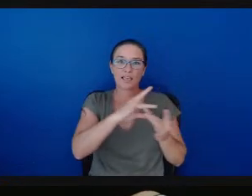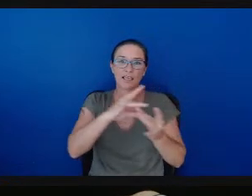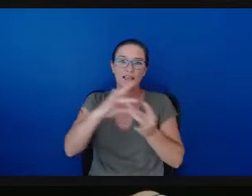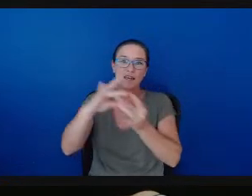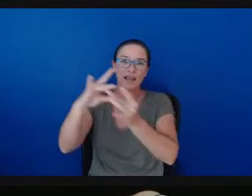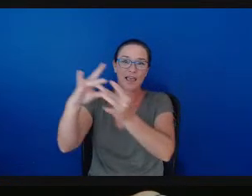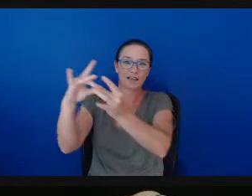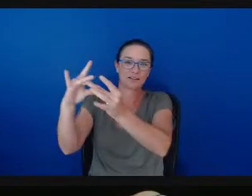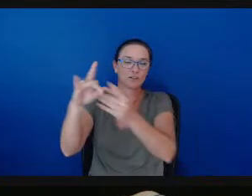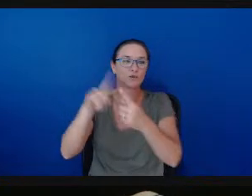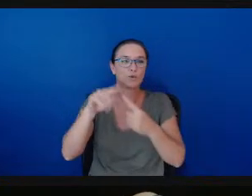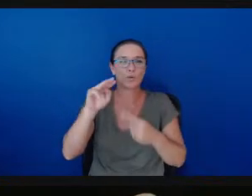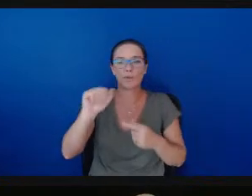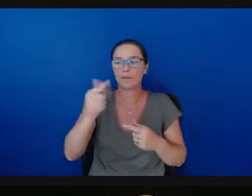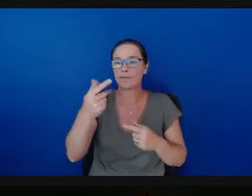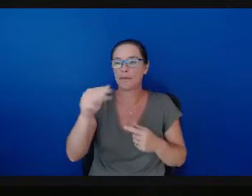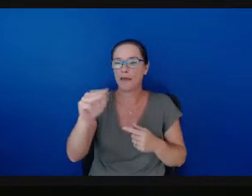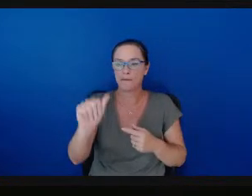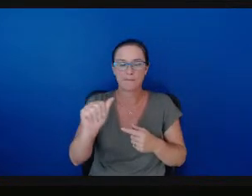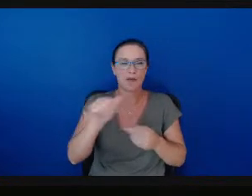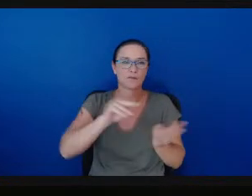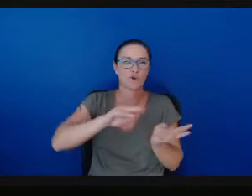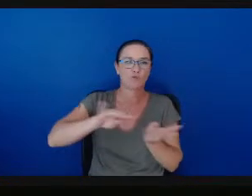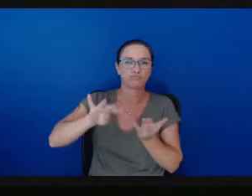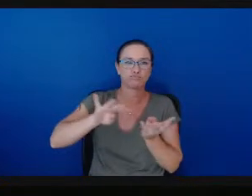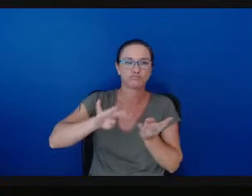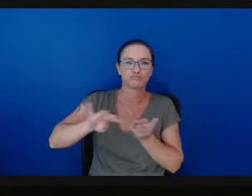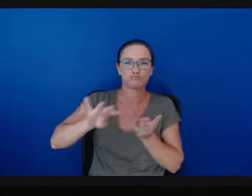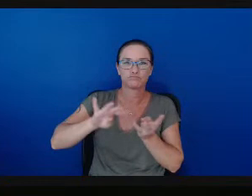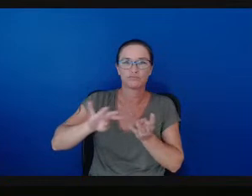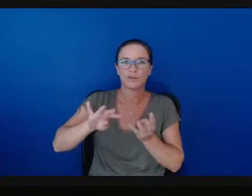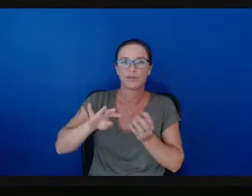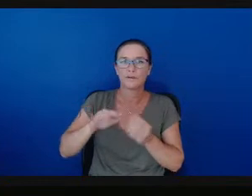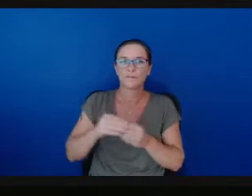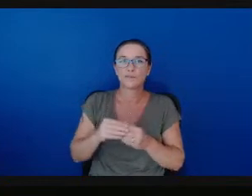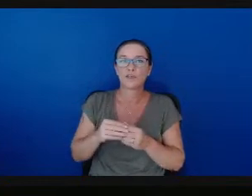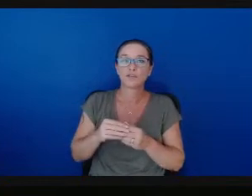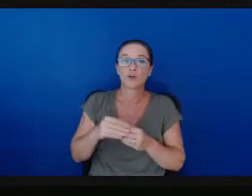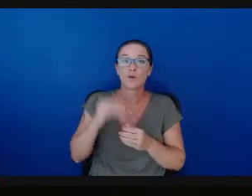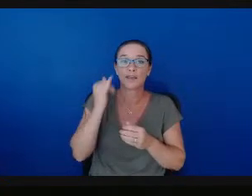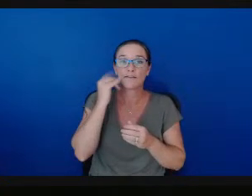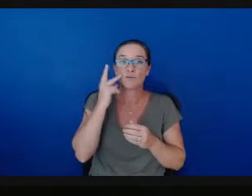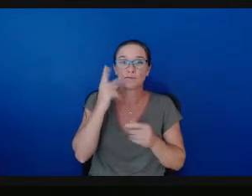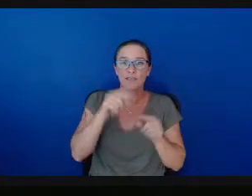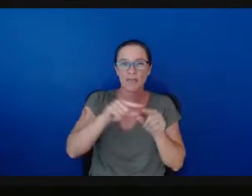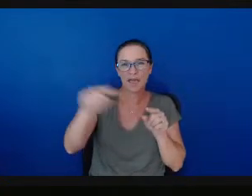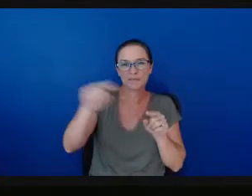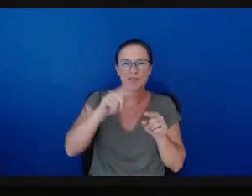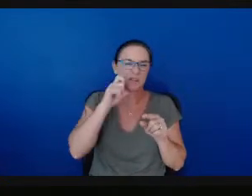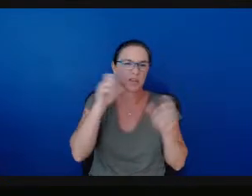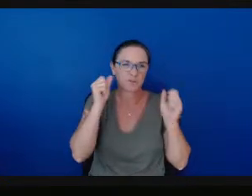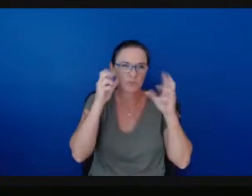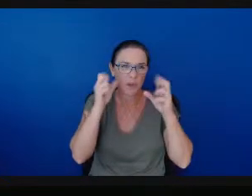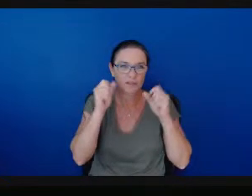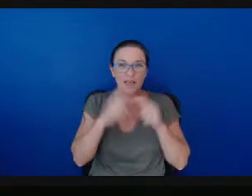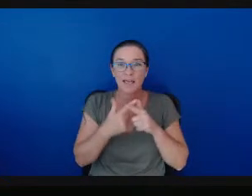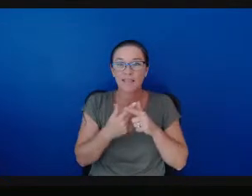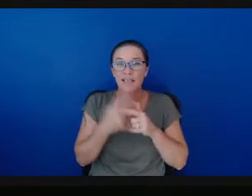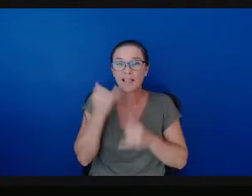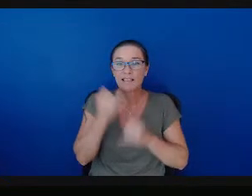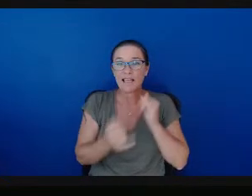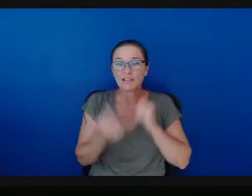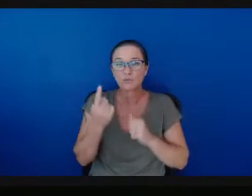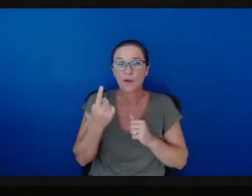supply system in this direction, more or less. So seeing deep earthquakes in that direction is not surprising. And one last one to look at